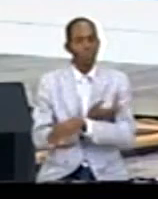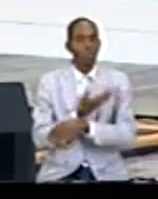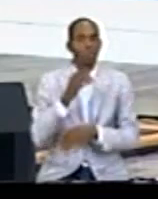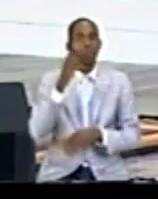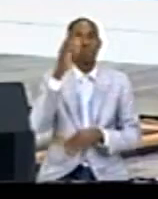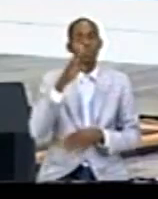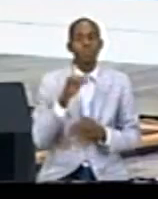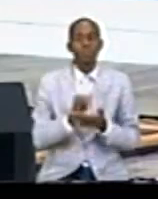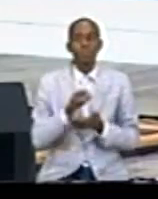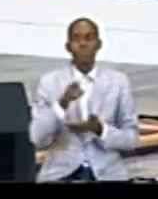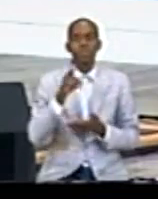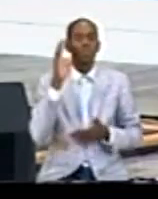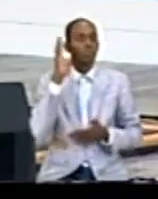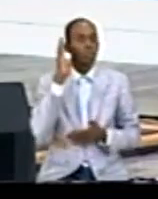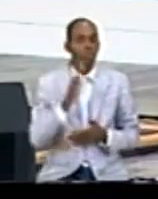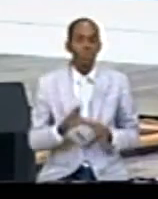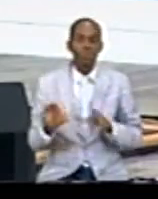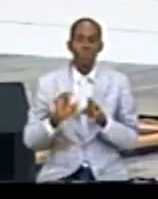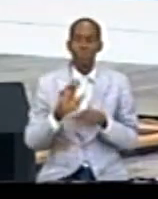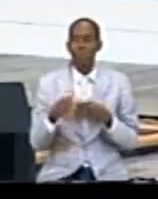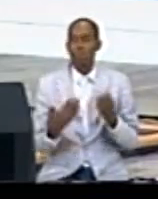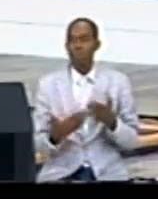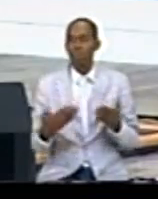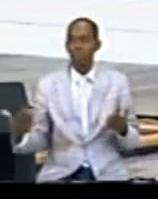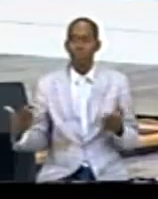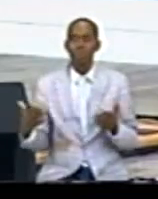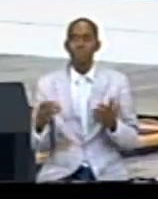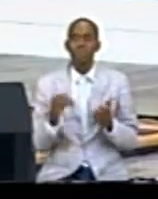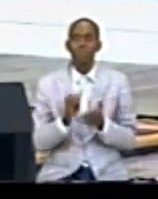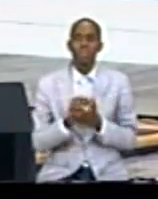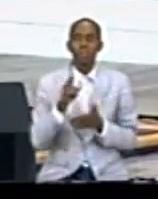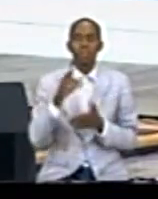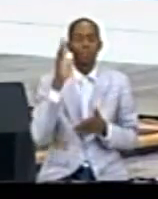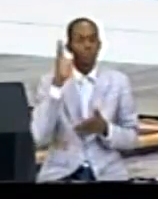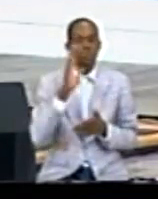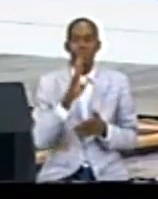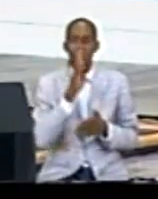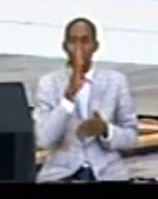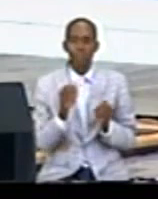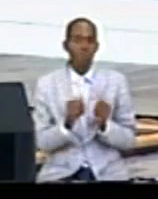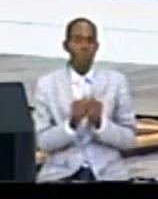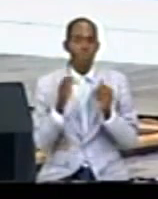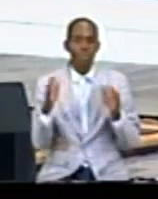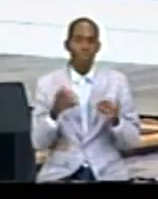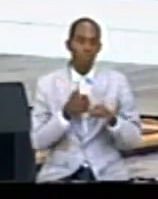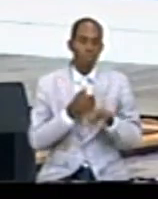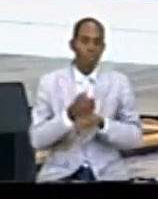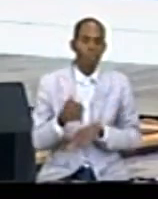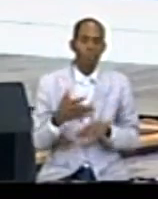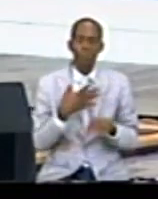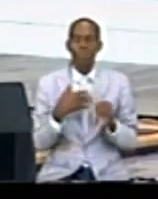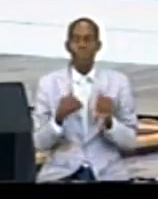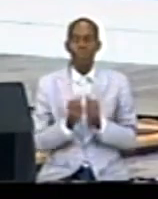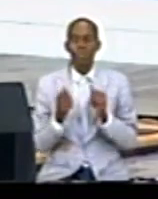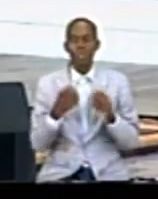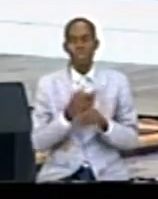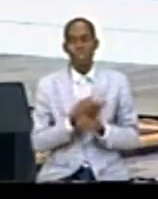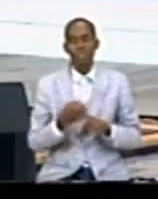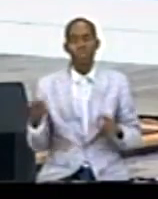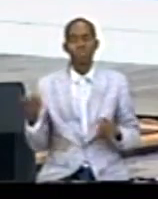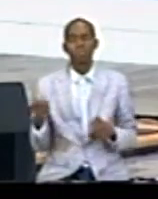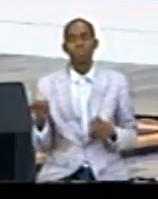and harmless sons of God. That ye may be blameless and harmless sons of